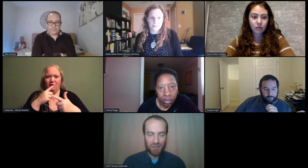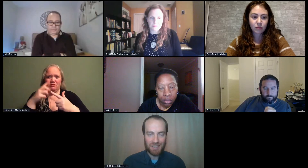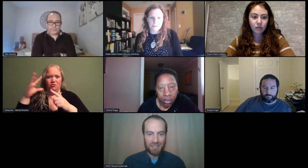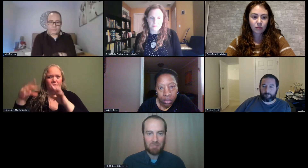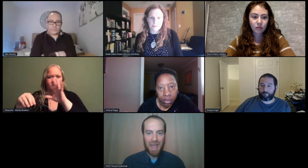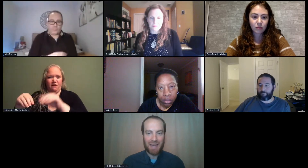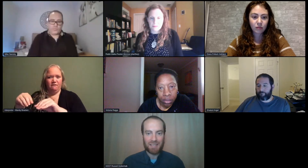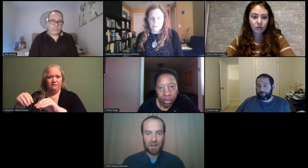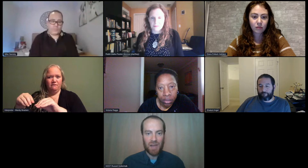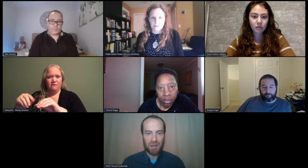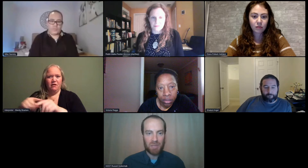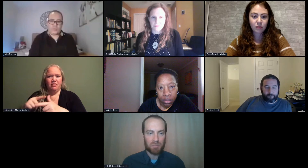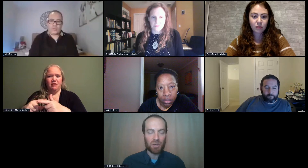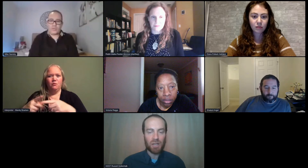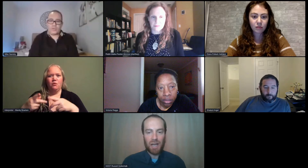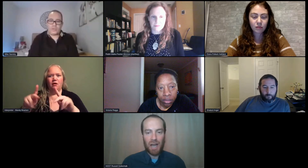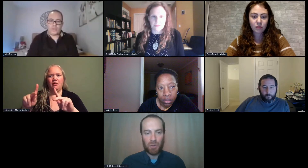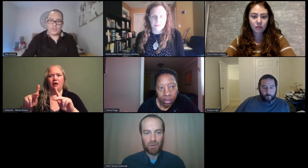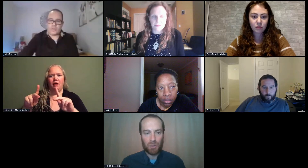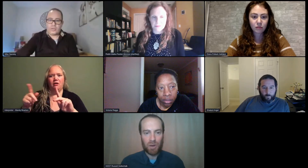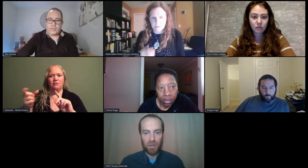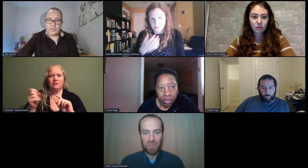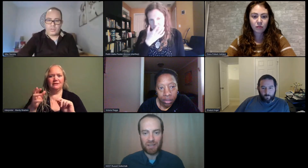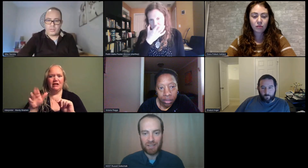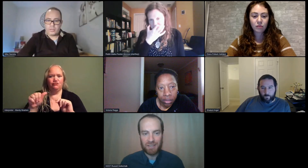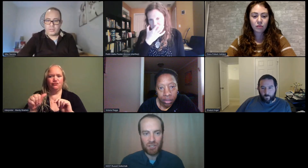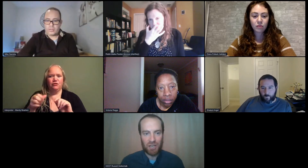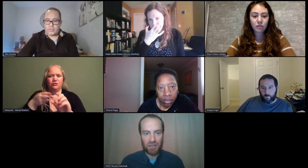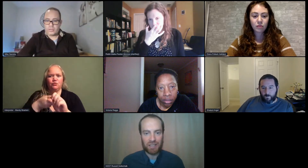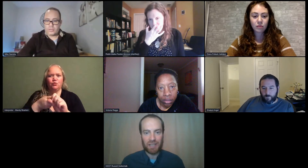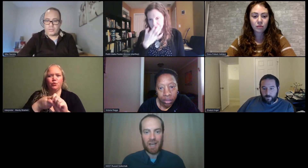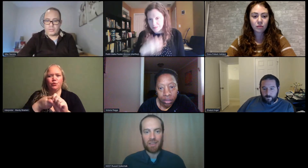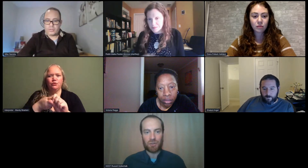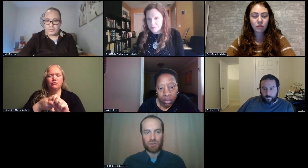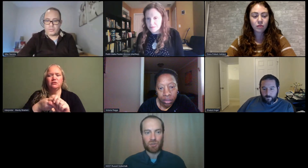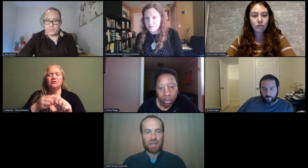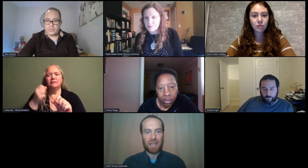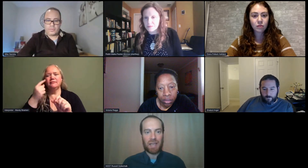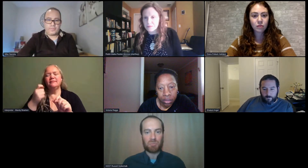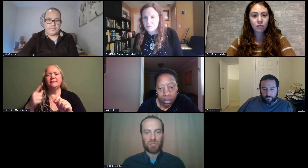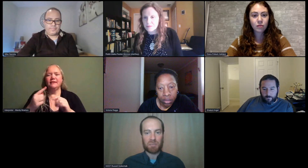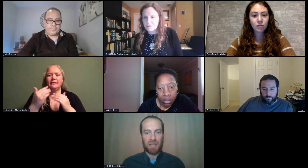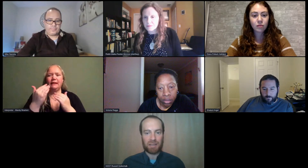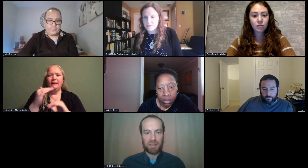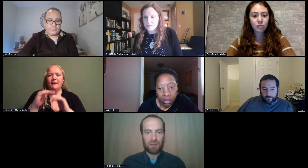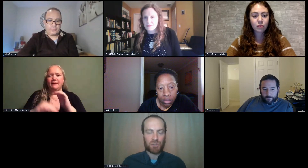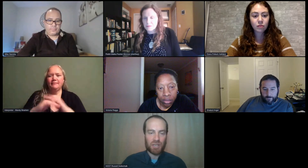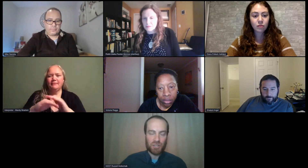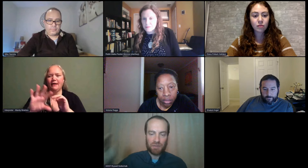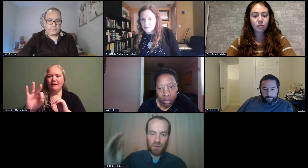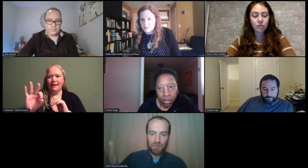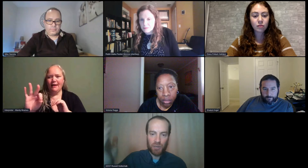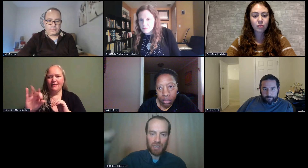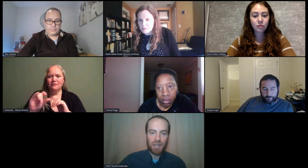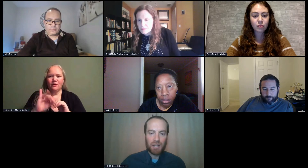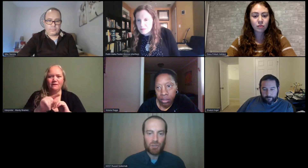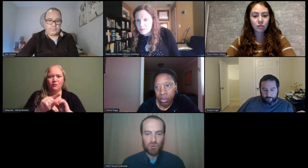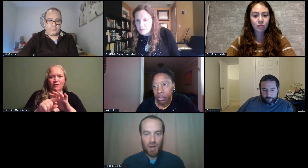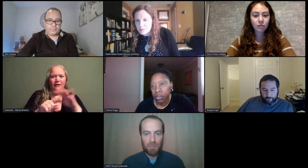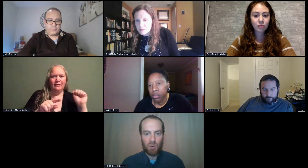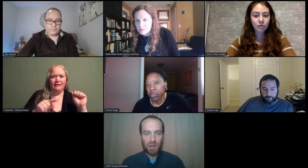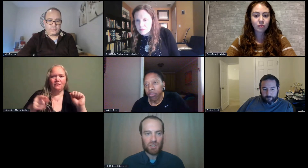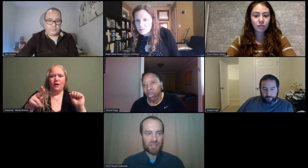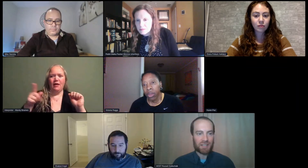9 people. We only want our panelists sharing their screen and participating in the conversation. Feel free to drop a question into the